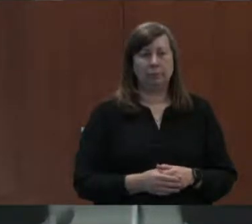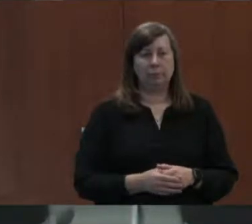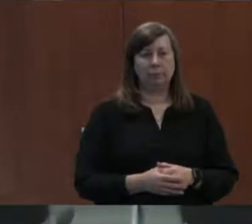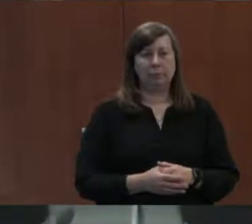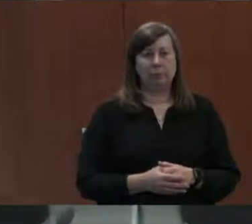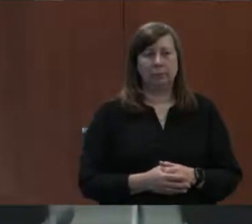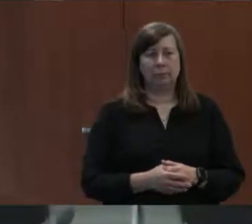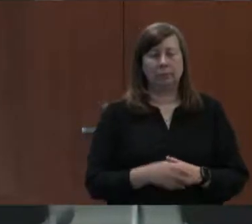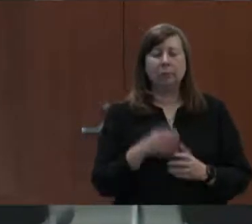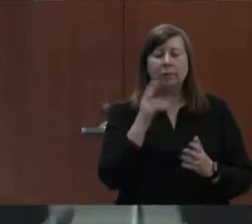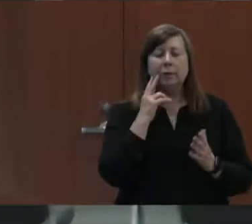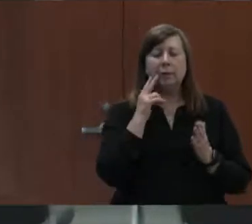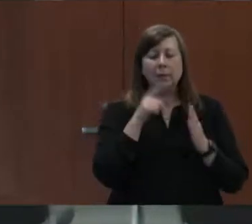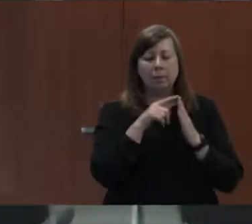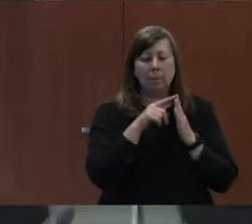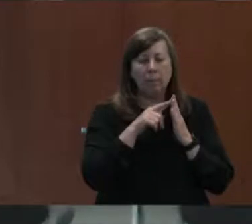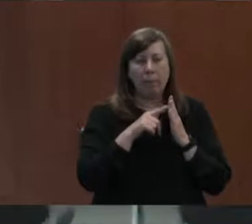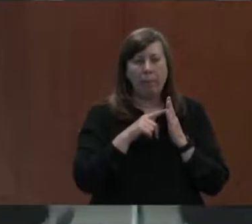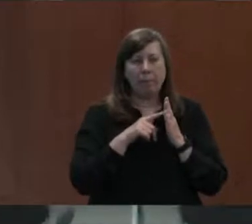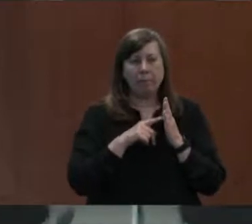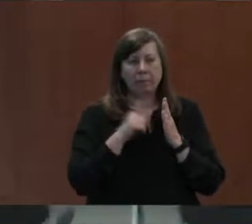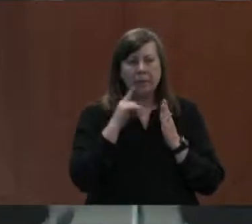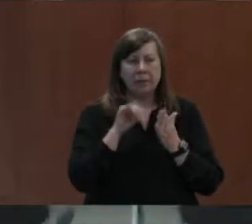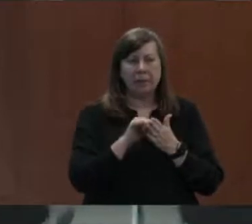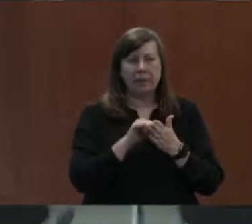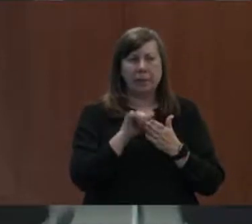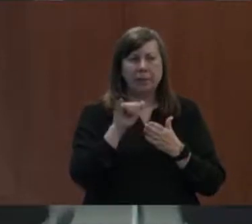We have us, well, that's just about it.